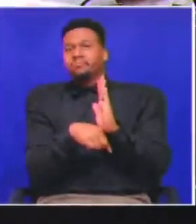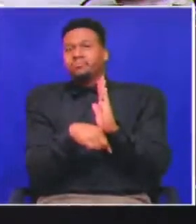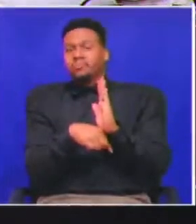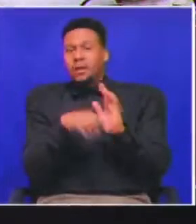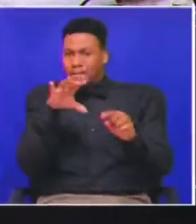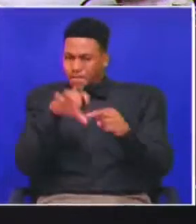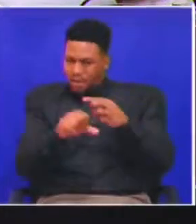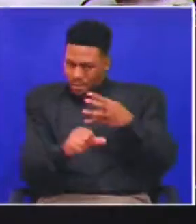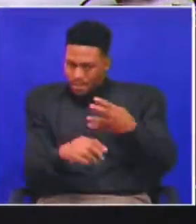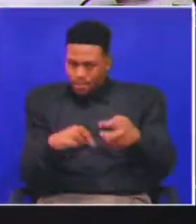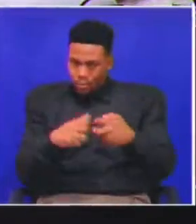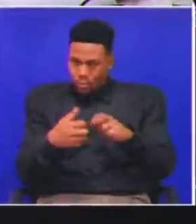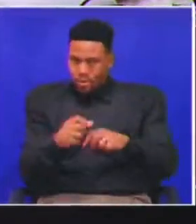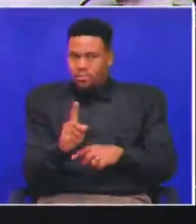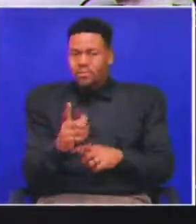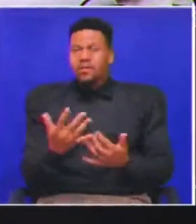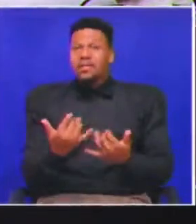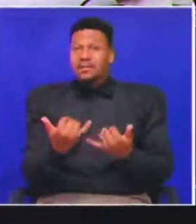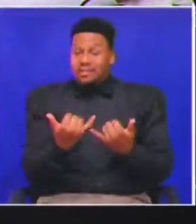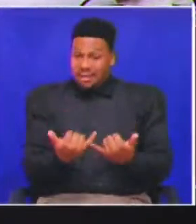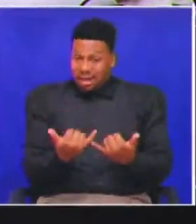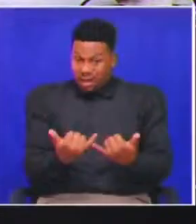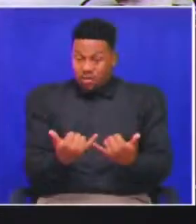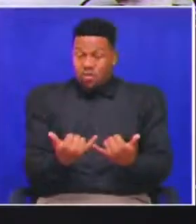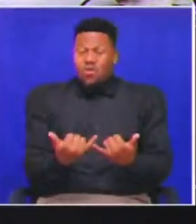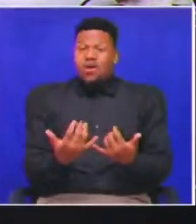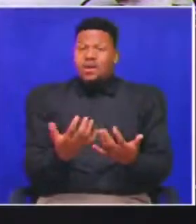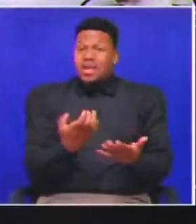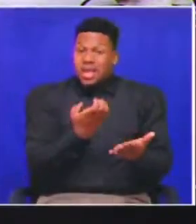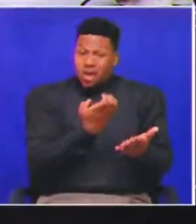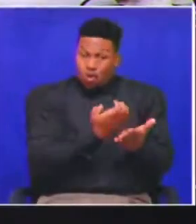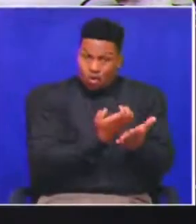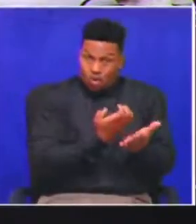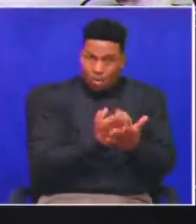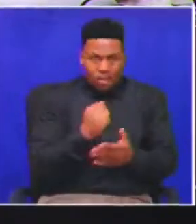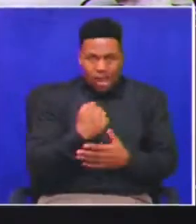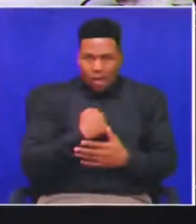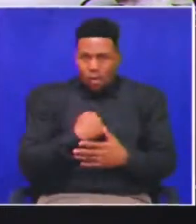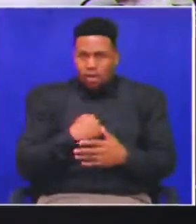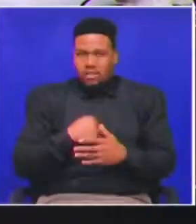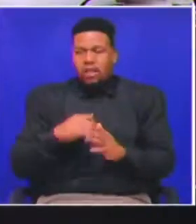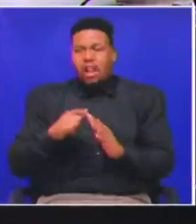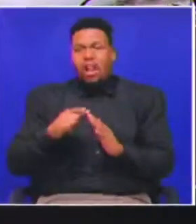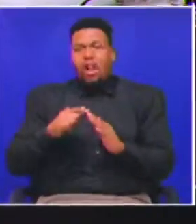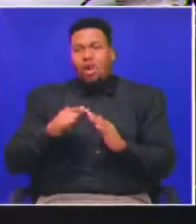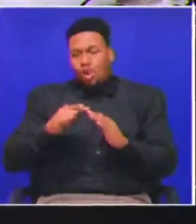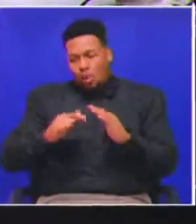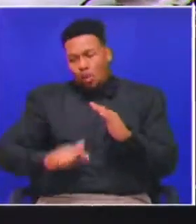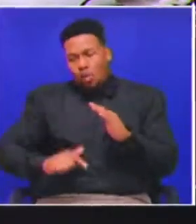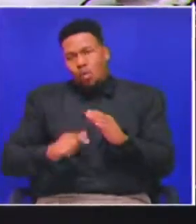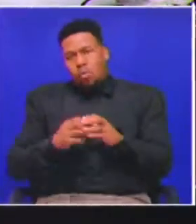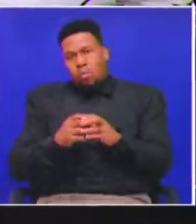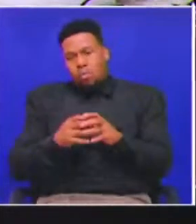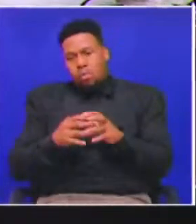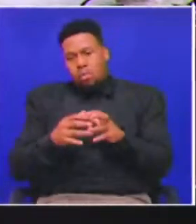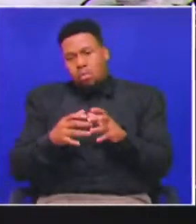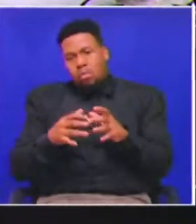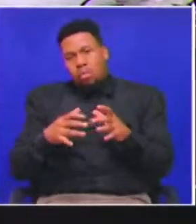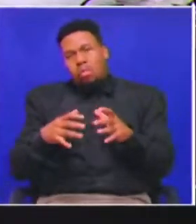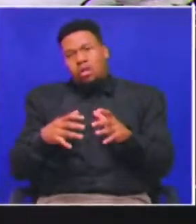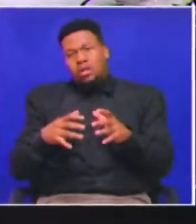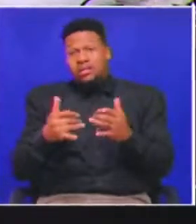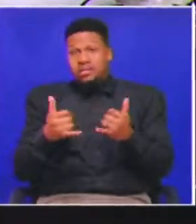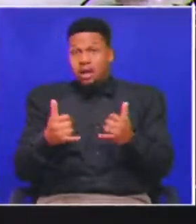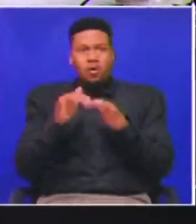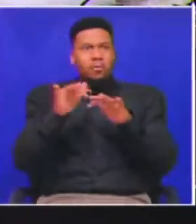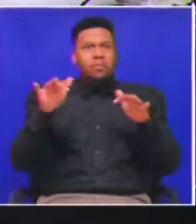find ourselves in as a country. Low economic growth results in our people becoming desperate,